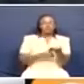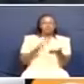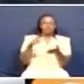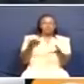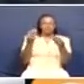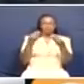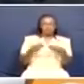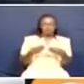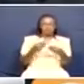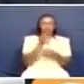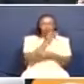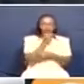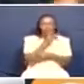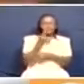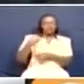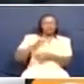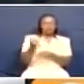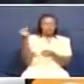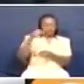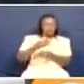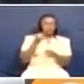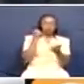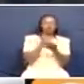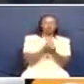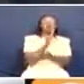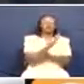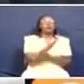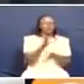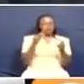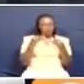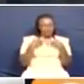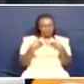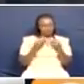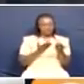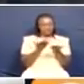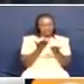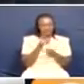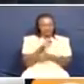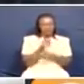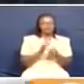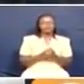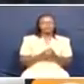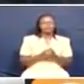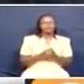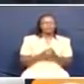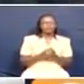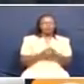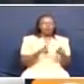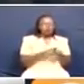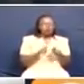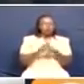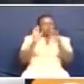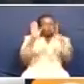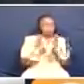petition, we actually came over to his chambers to accept service. My Lord, it's important we don't lose sight of one